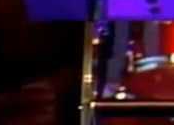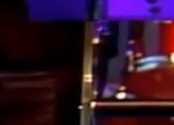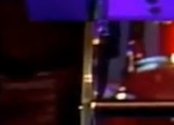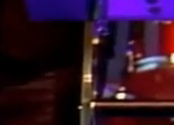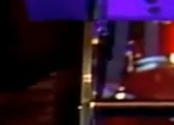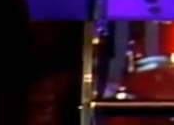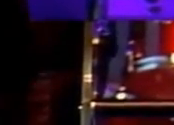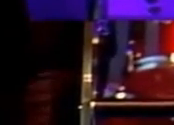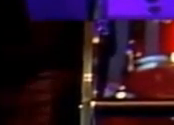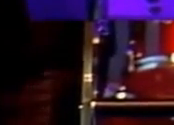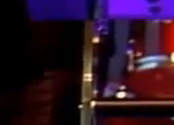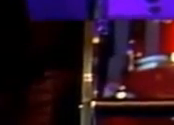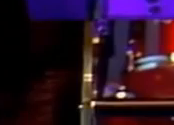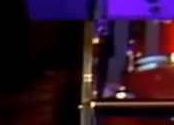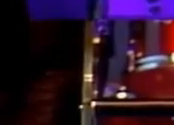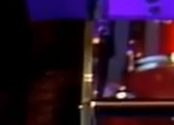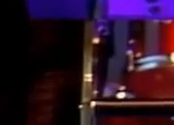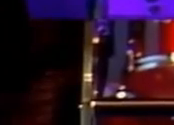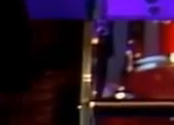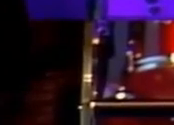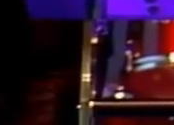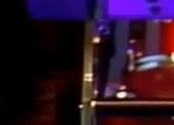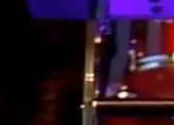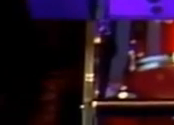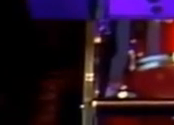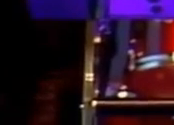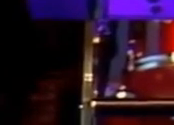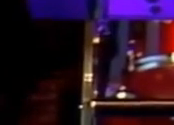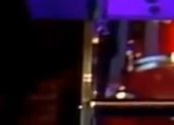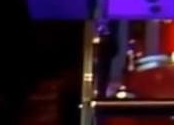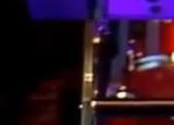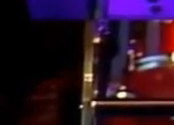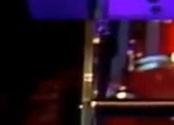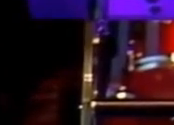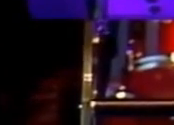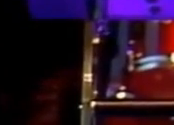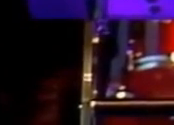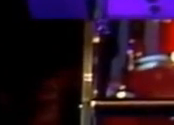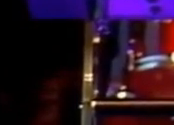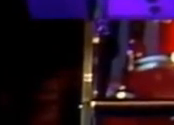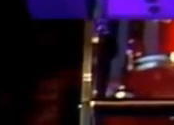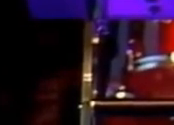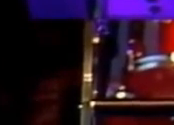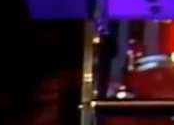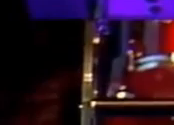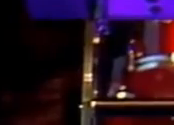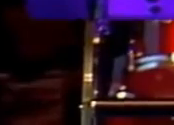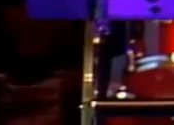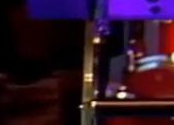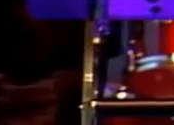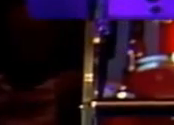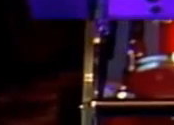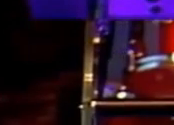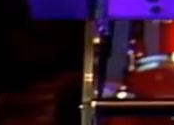know that above all, God knows you and God loves you. Dutegure rero imitima yacu twakire ibyo Imana yaduteguriye. Let